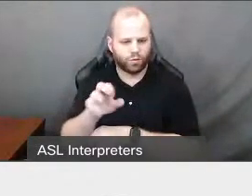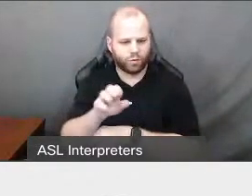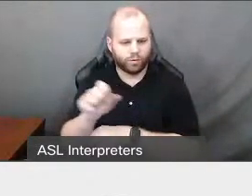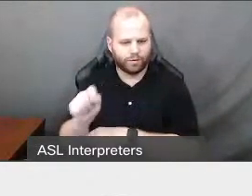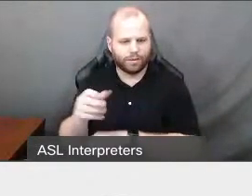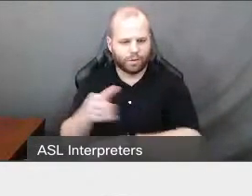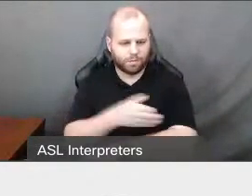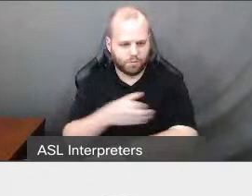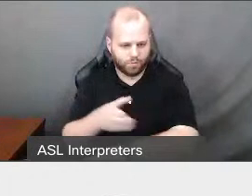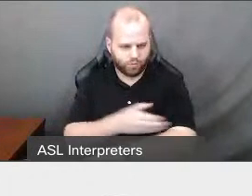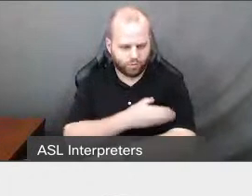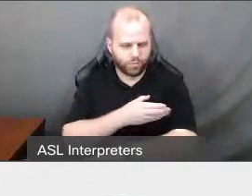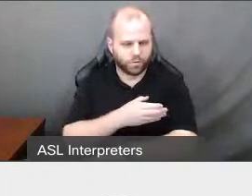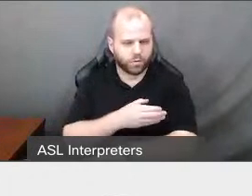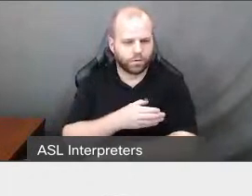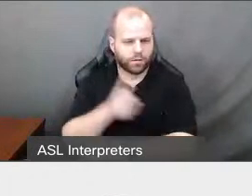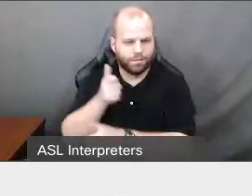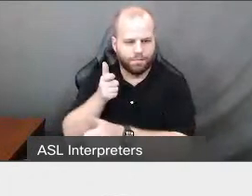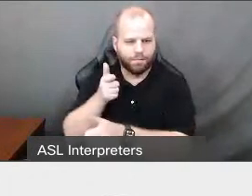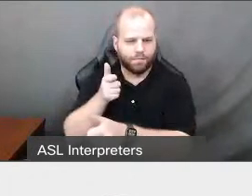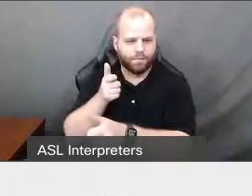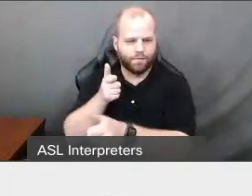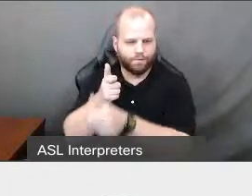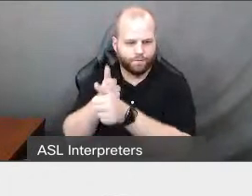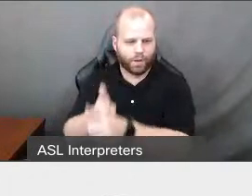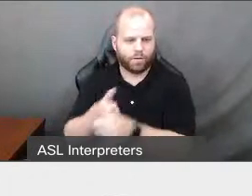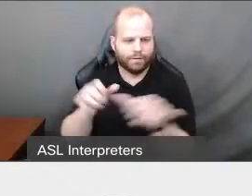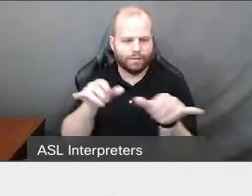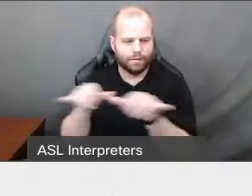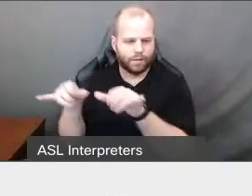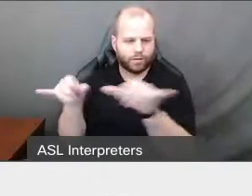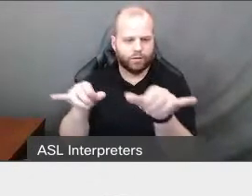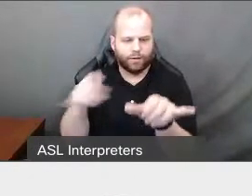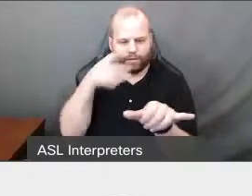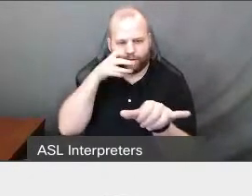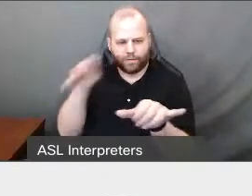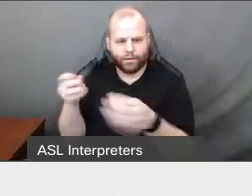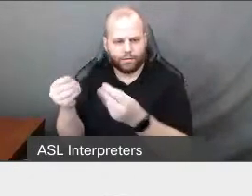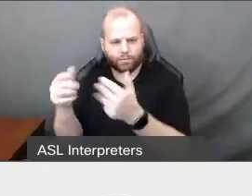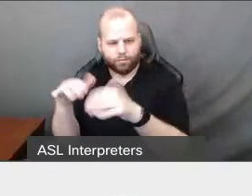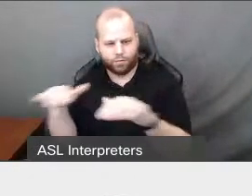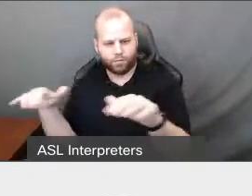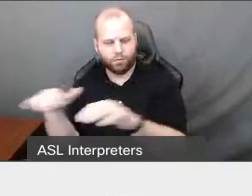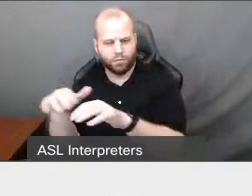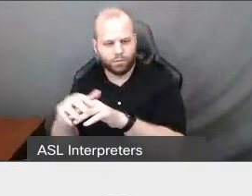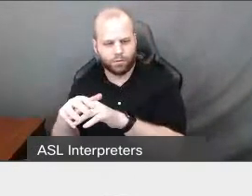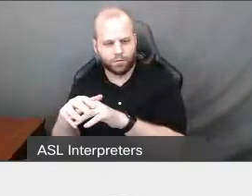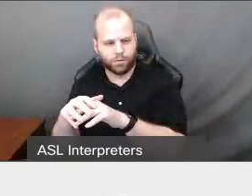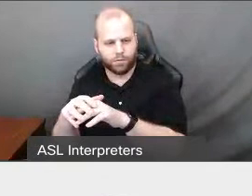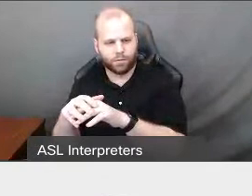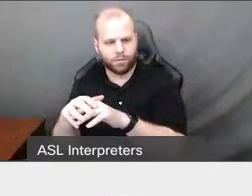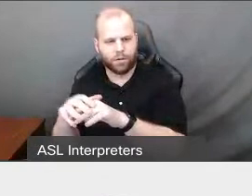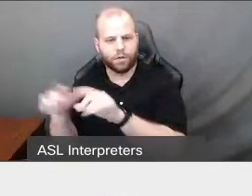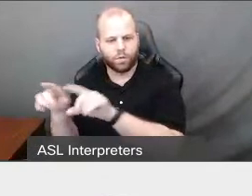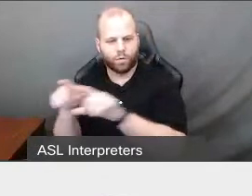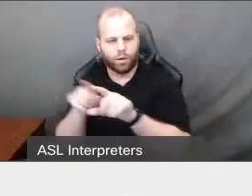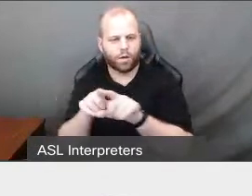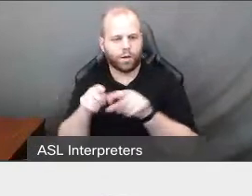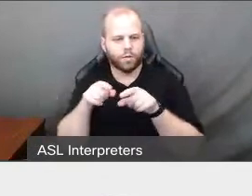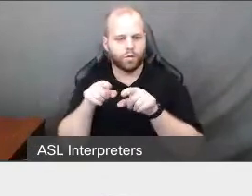with the master street plan standards adjacent to subject property at the time of construction of phase 2 and 3 of the